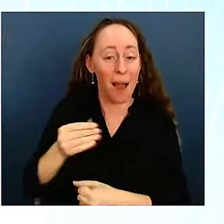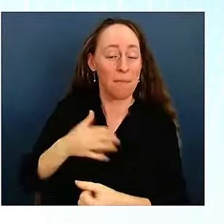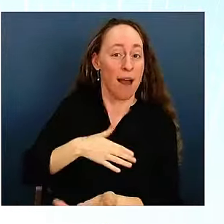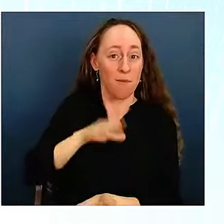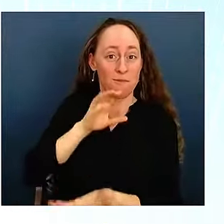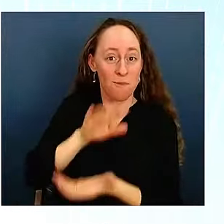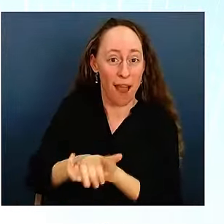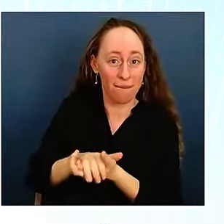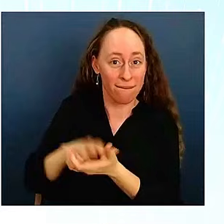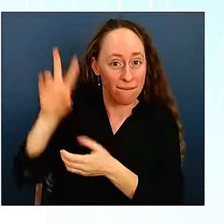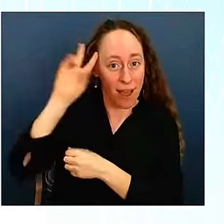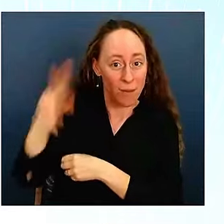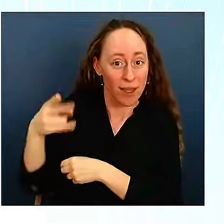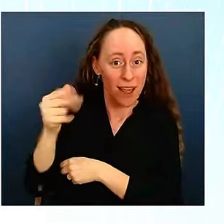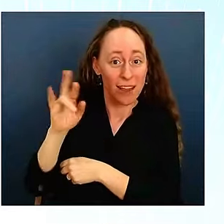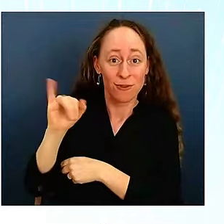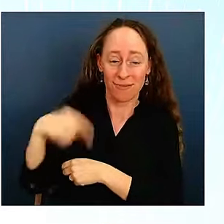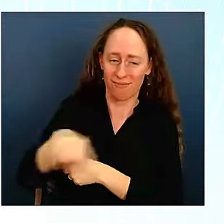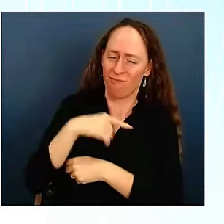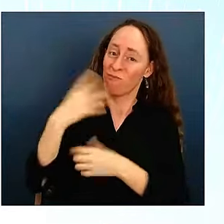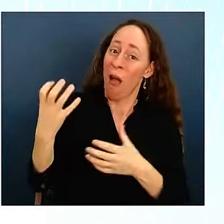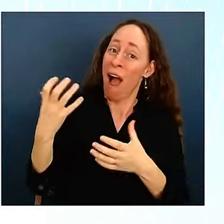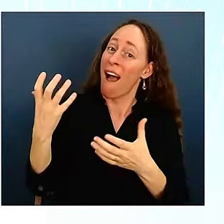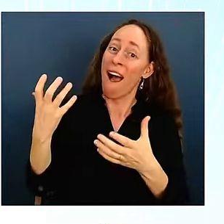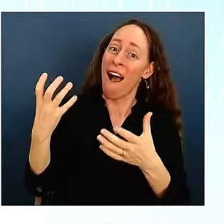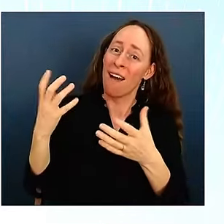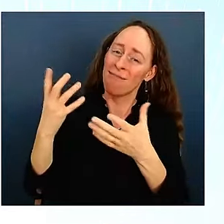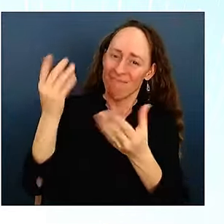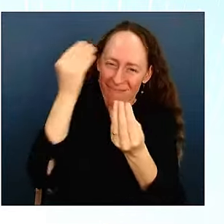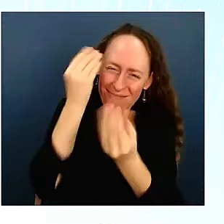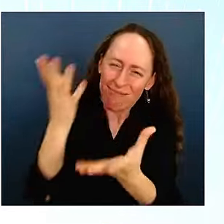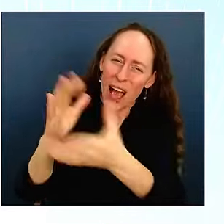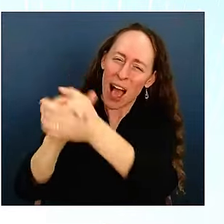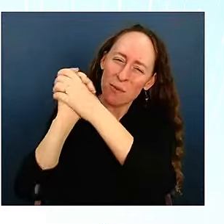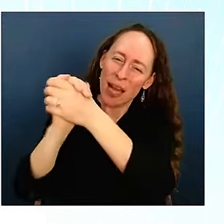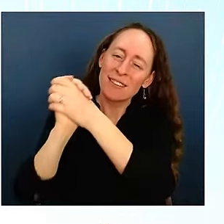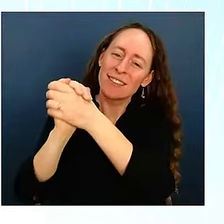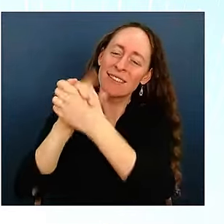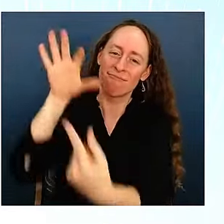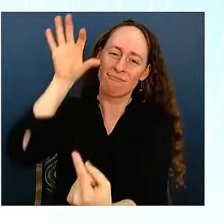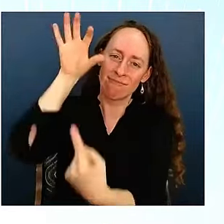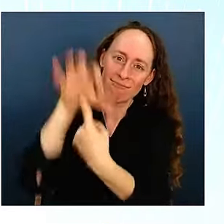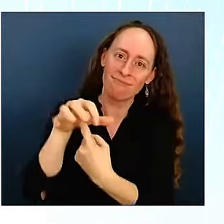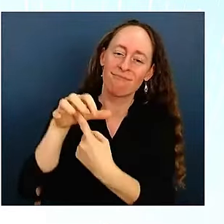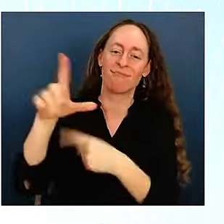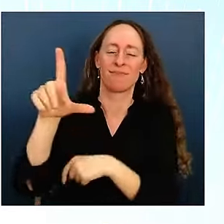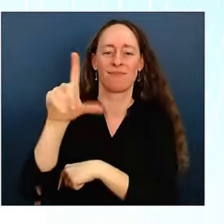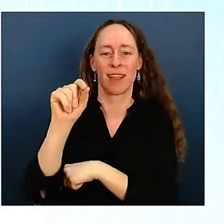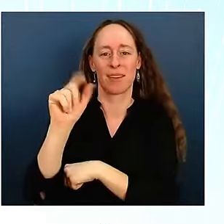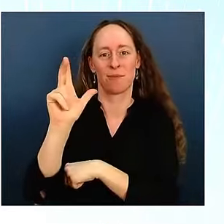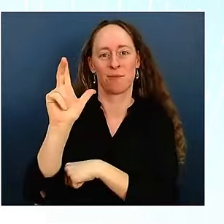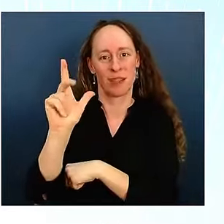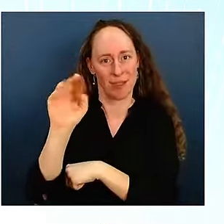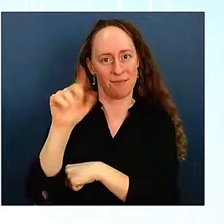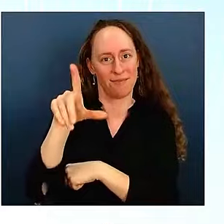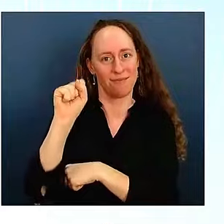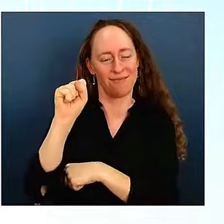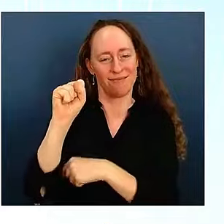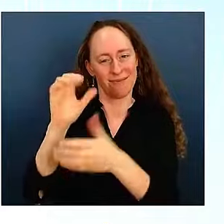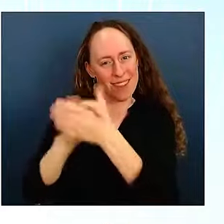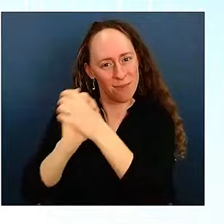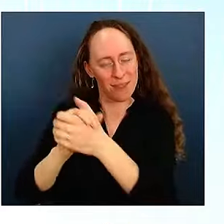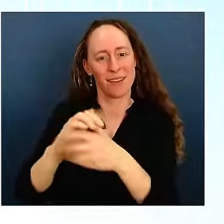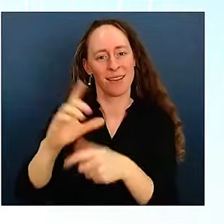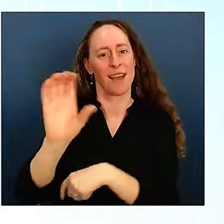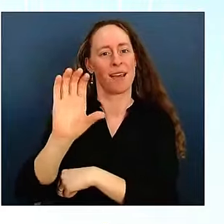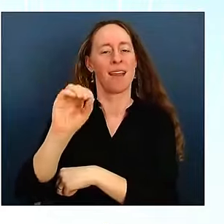congratulations to the 2023 Major League Soccer champions, the Columbus Crew. Welcome to the White